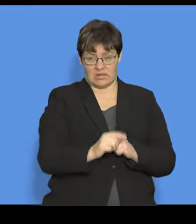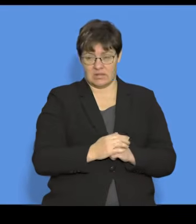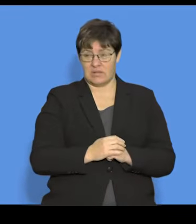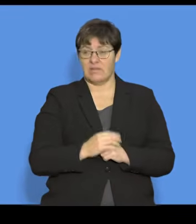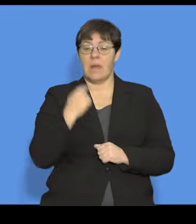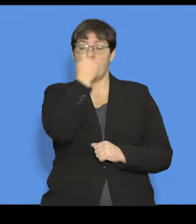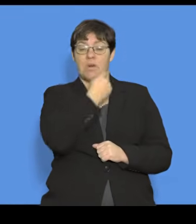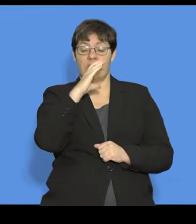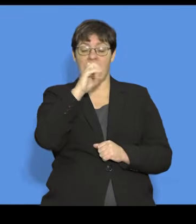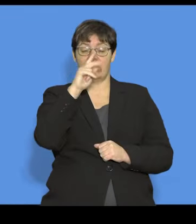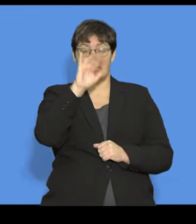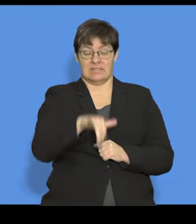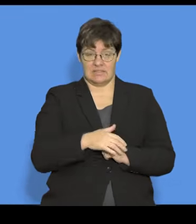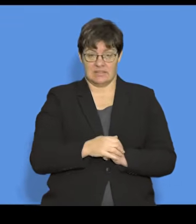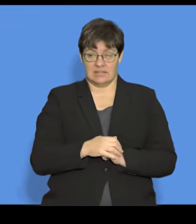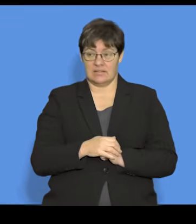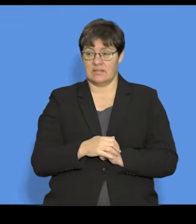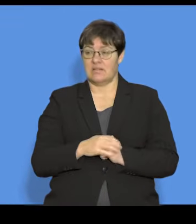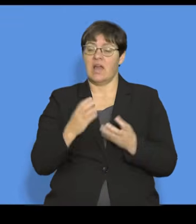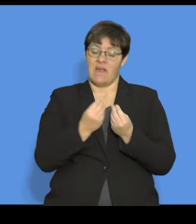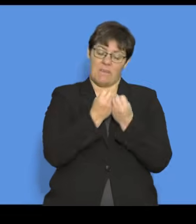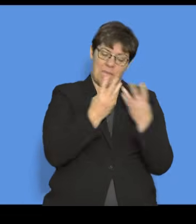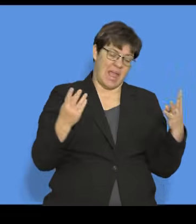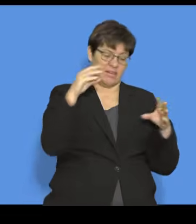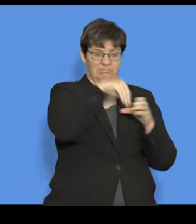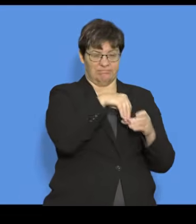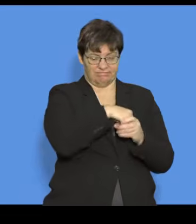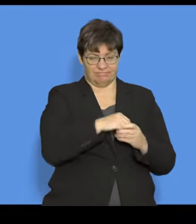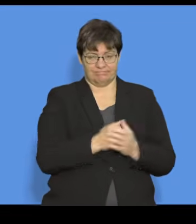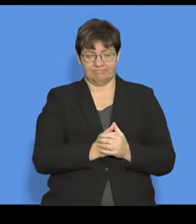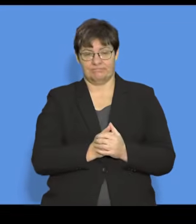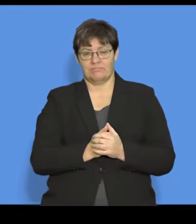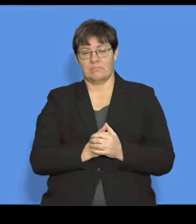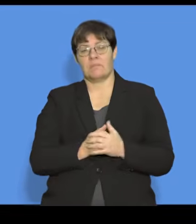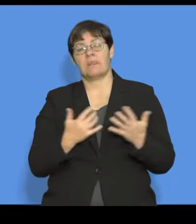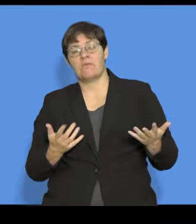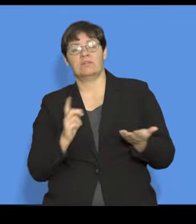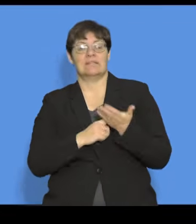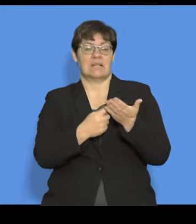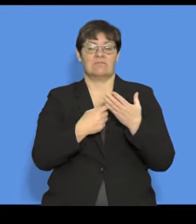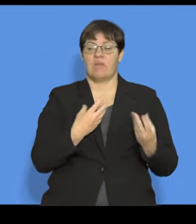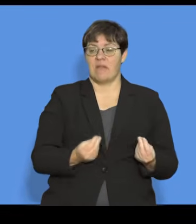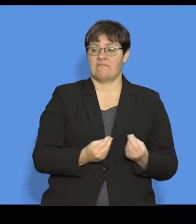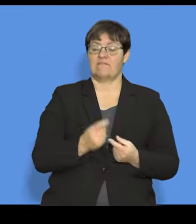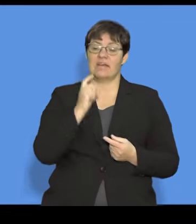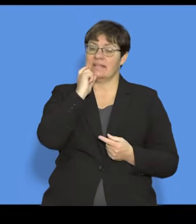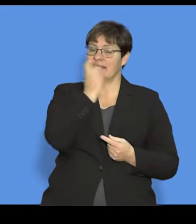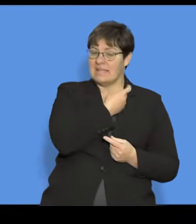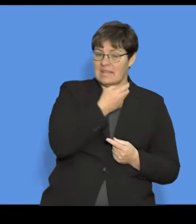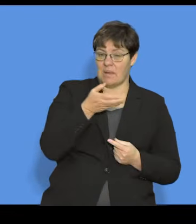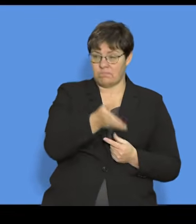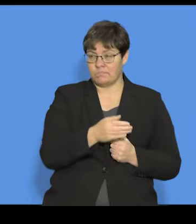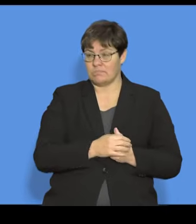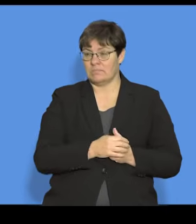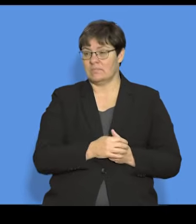talk of the mouth cavity consists of many parts, right? So when we talk about it, we have the teeth